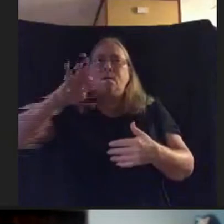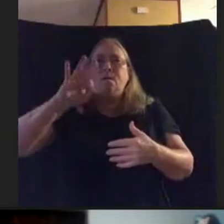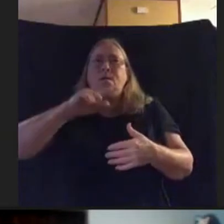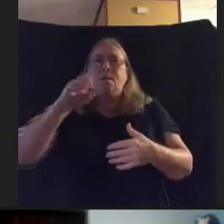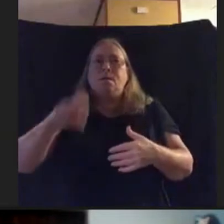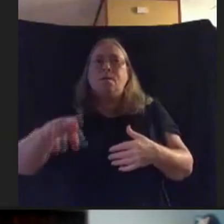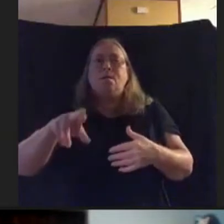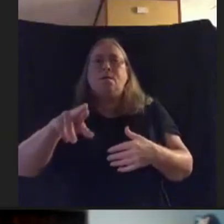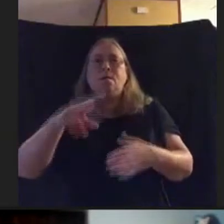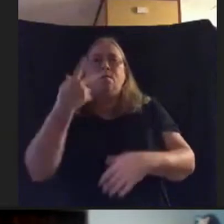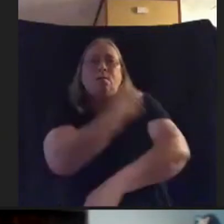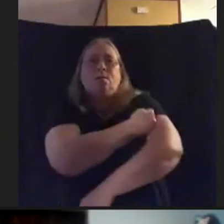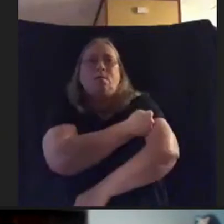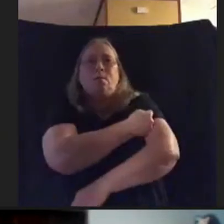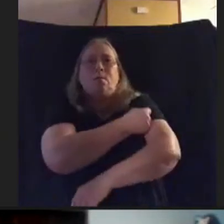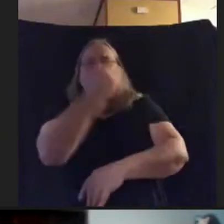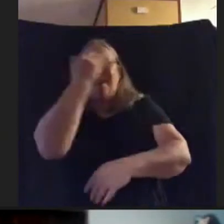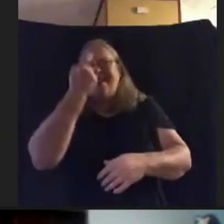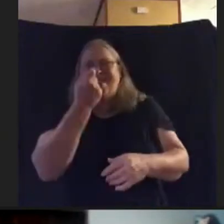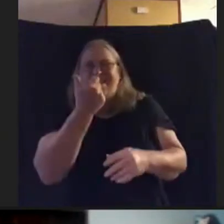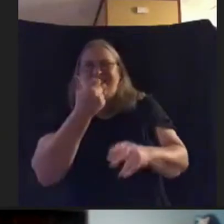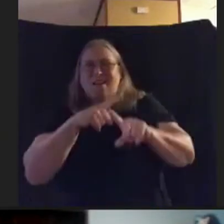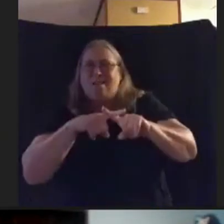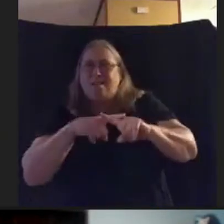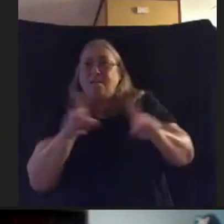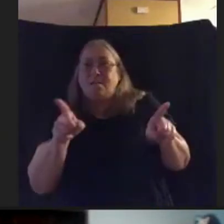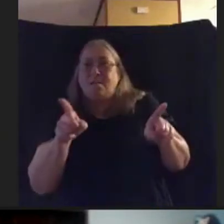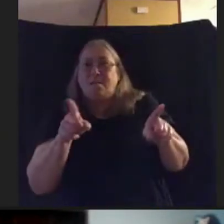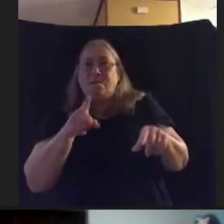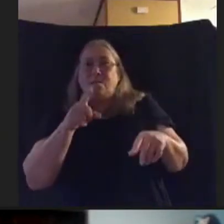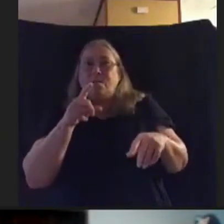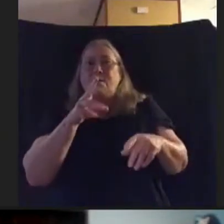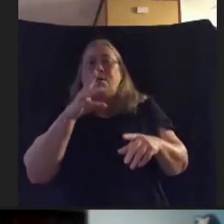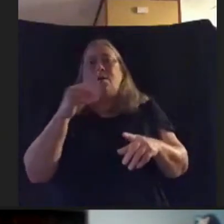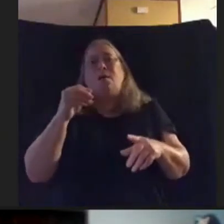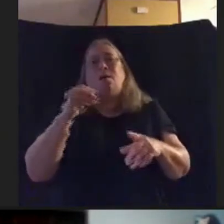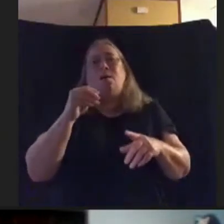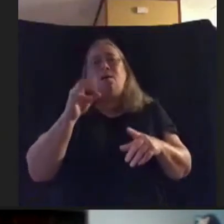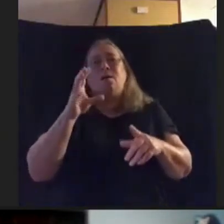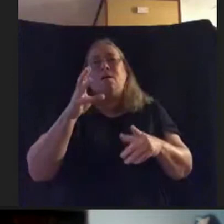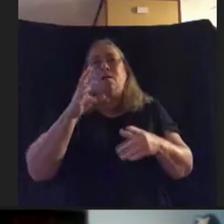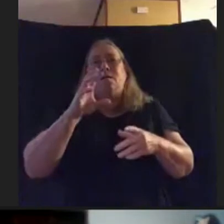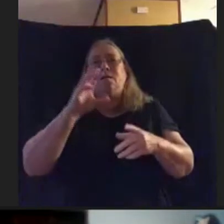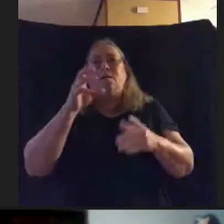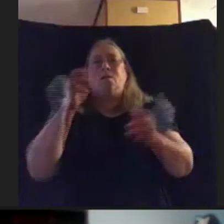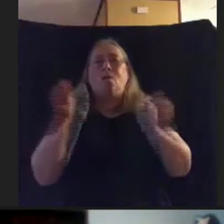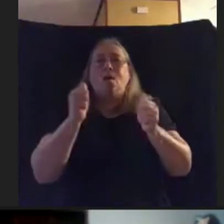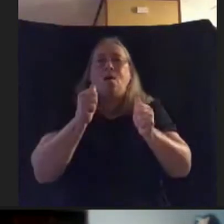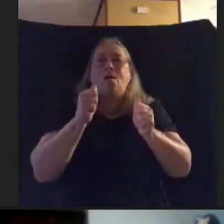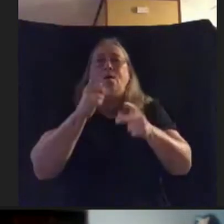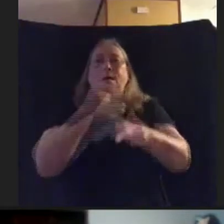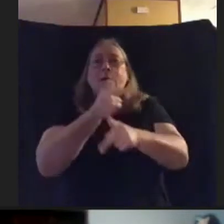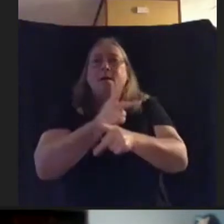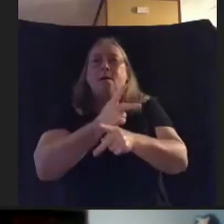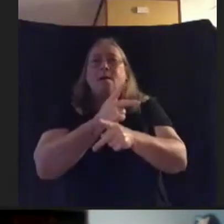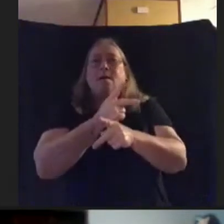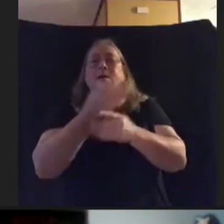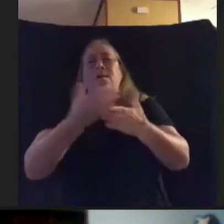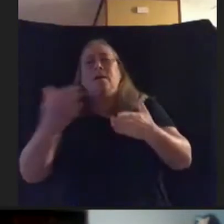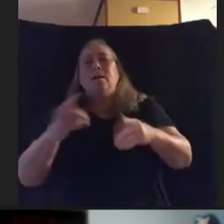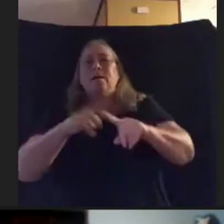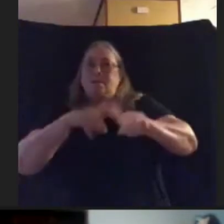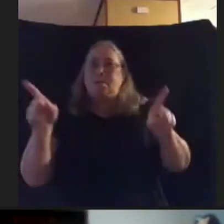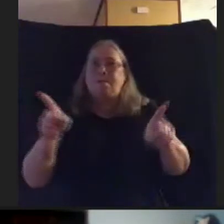a little different logistical need in the ultra cold chain storage component that is required, as well as